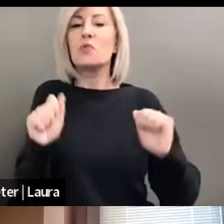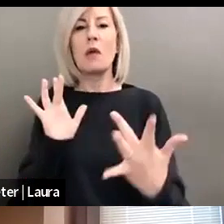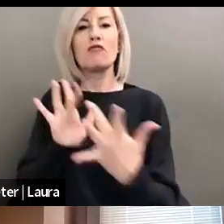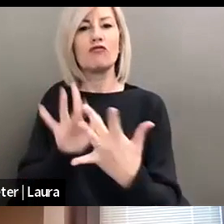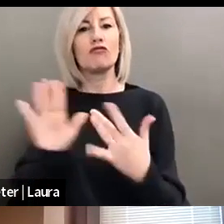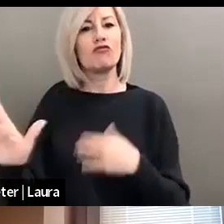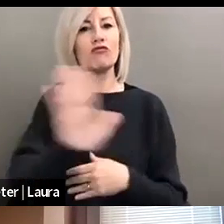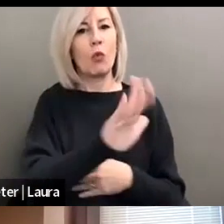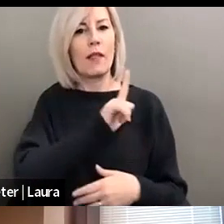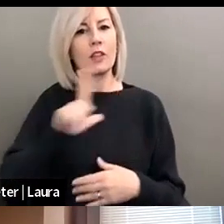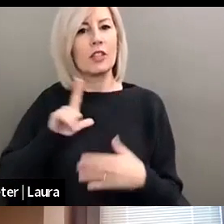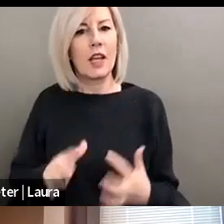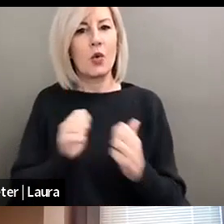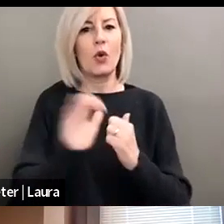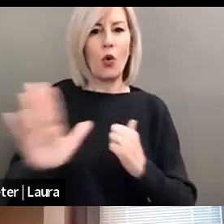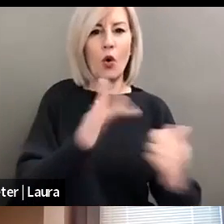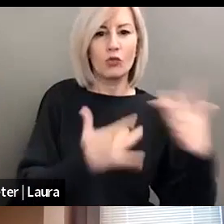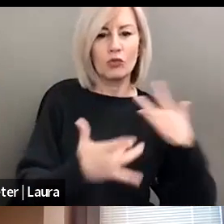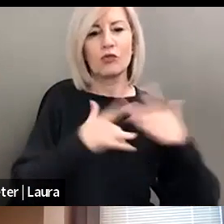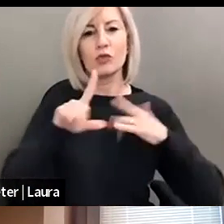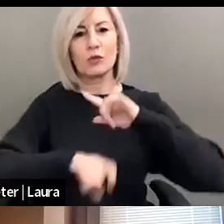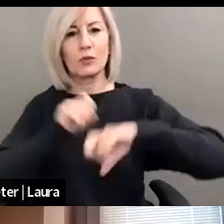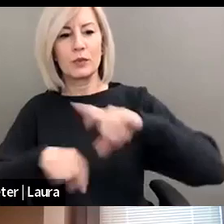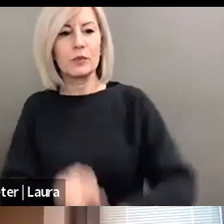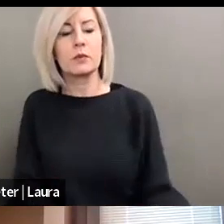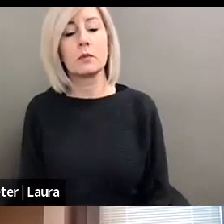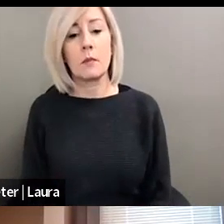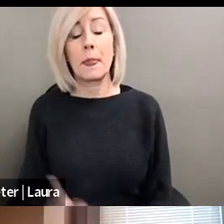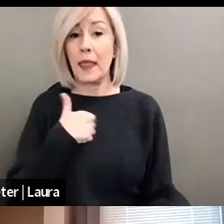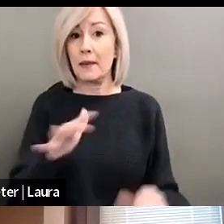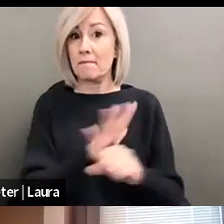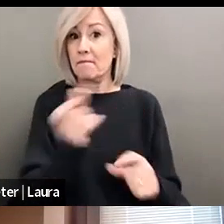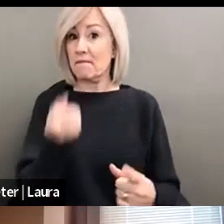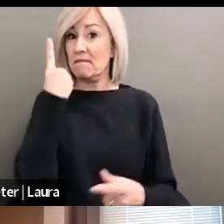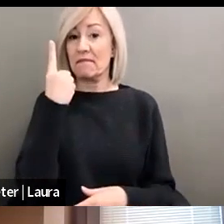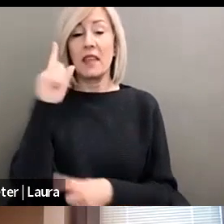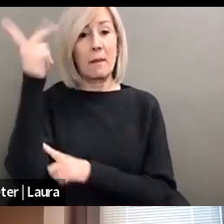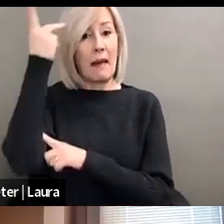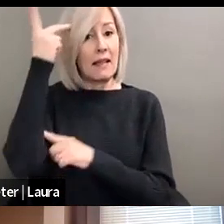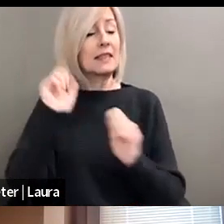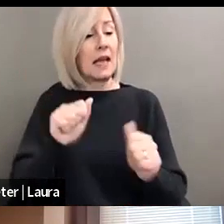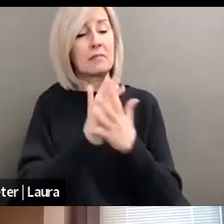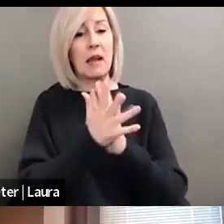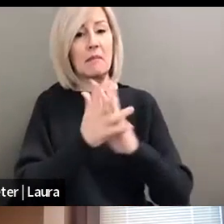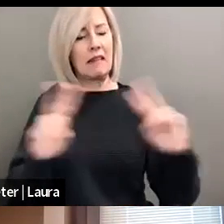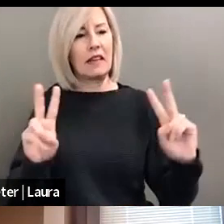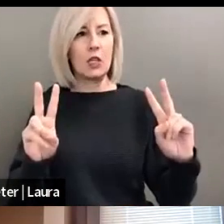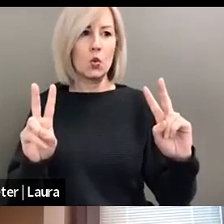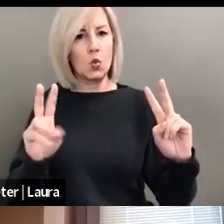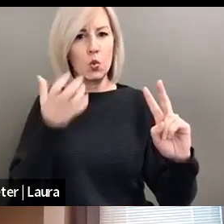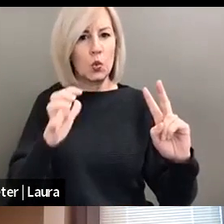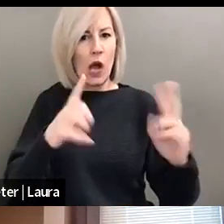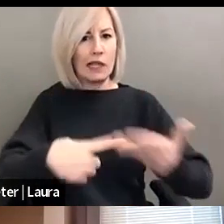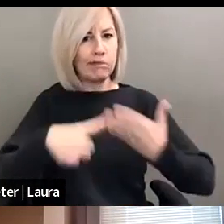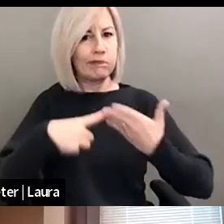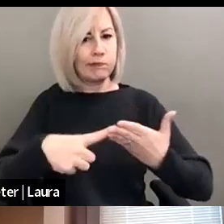those questions or concerns. We fully understand politics can lead to very heated conversations, and that